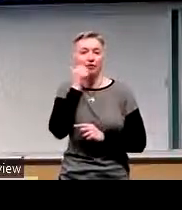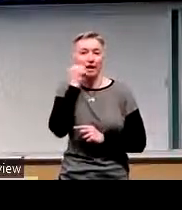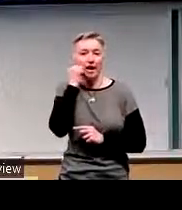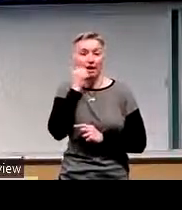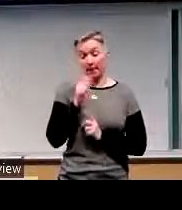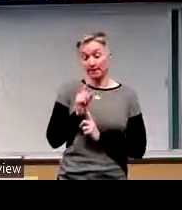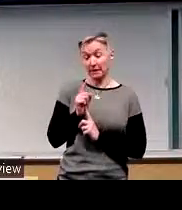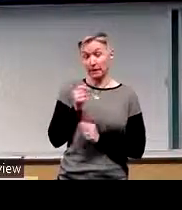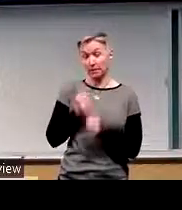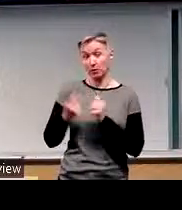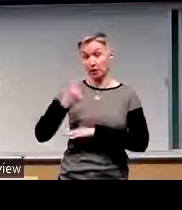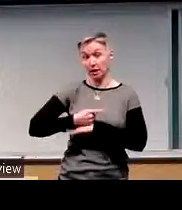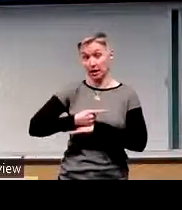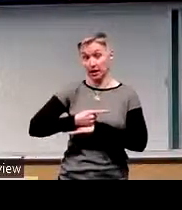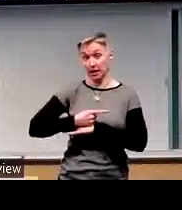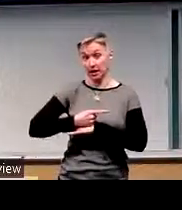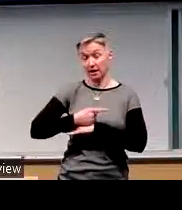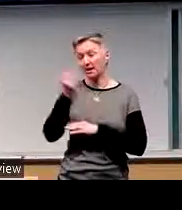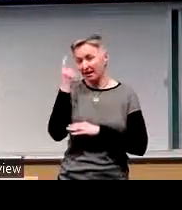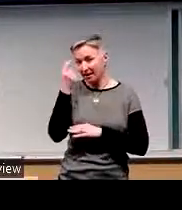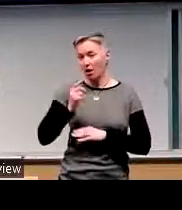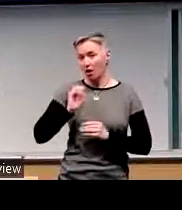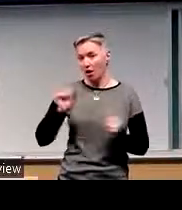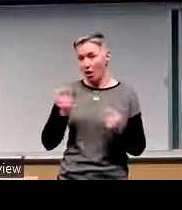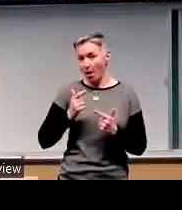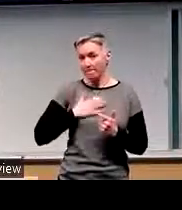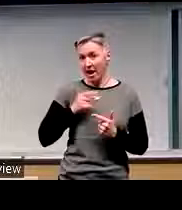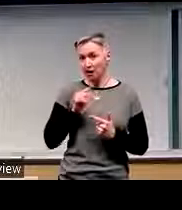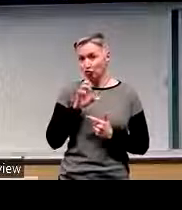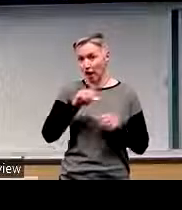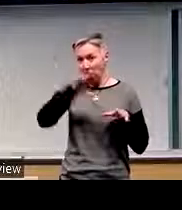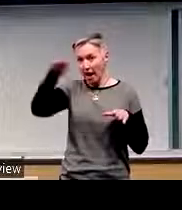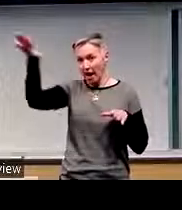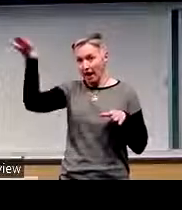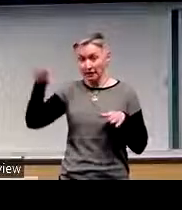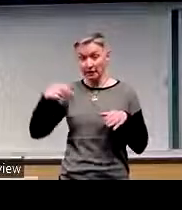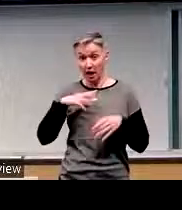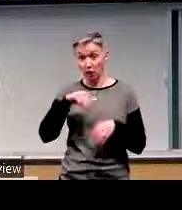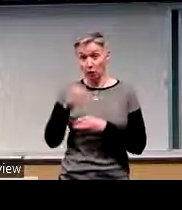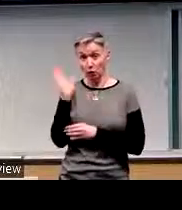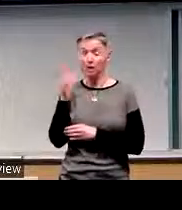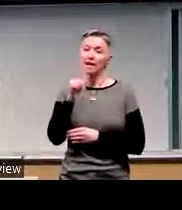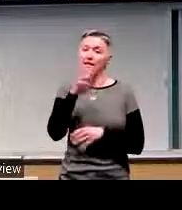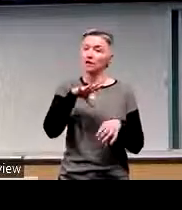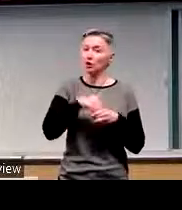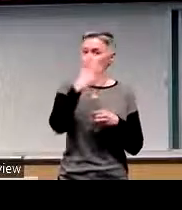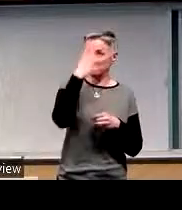per day, and for all the trends in this presentation, do not include time spent